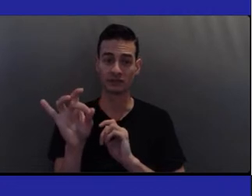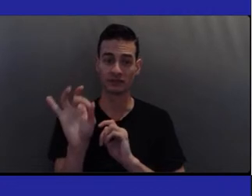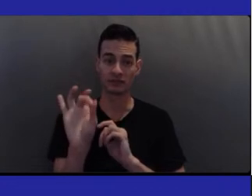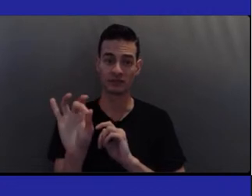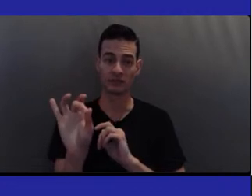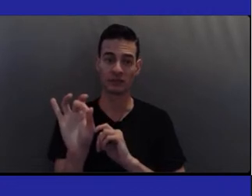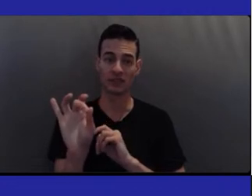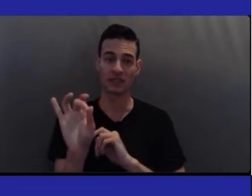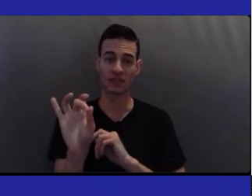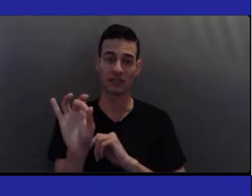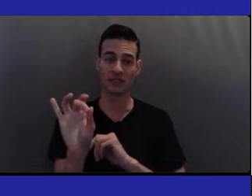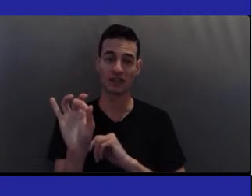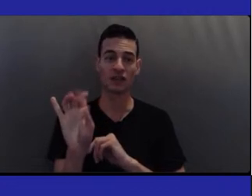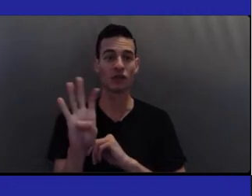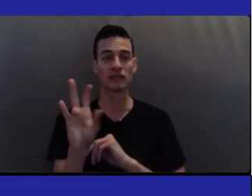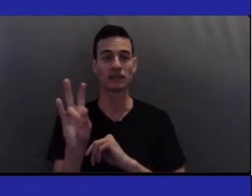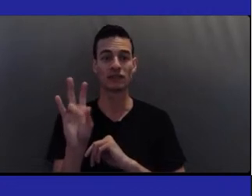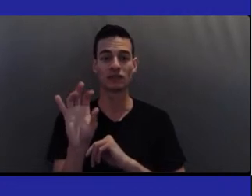$16,887,169 and $169 to